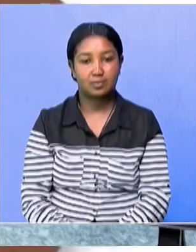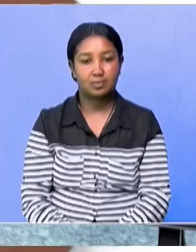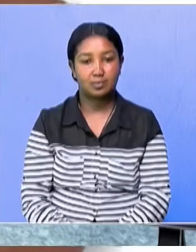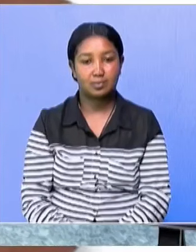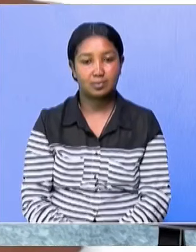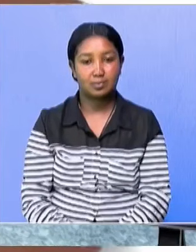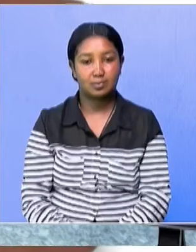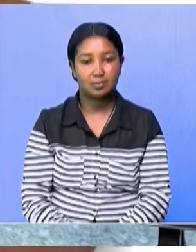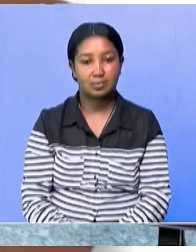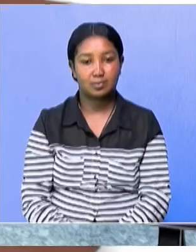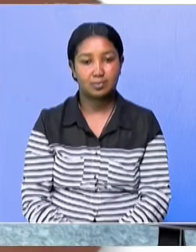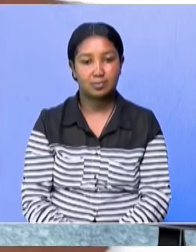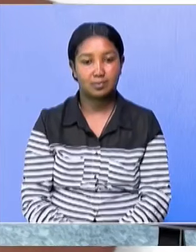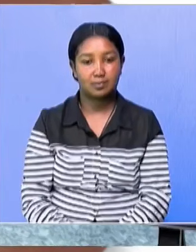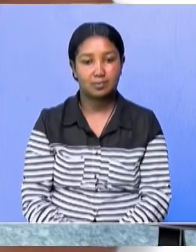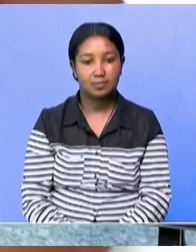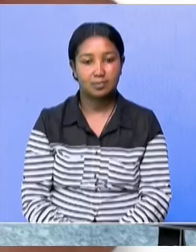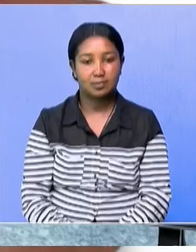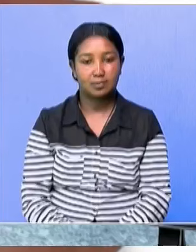actual